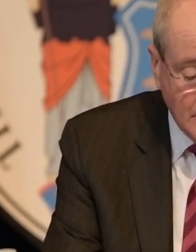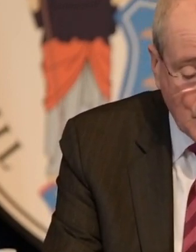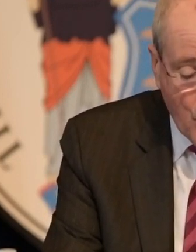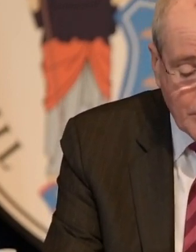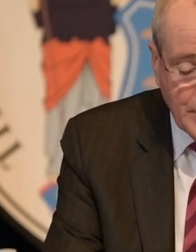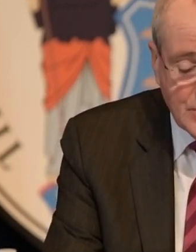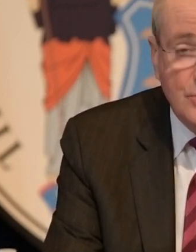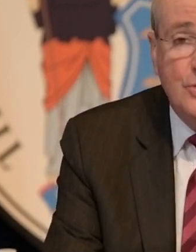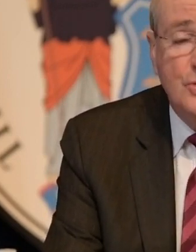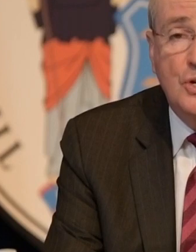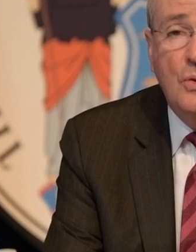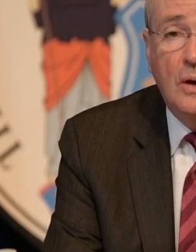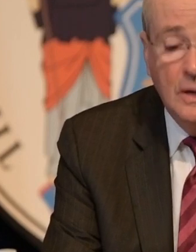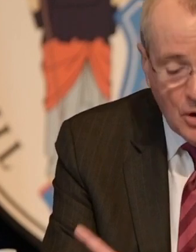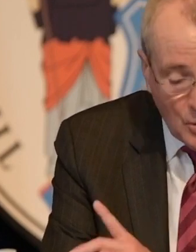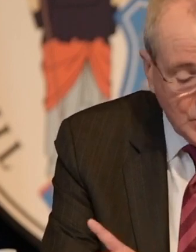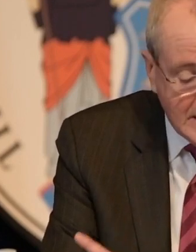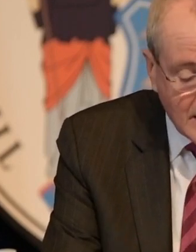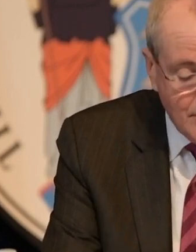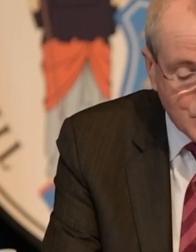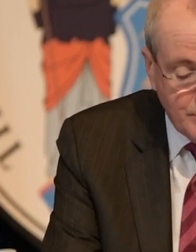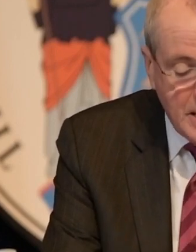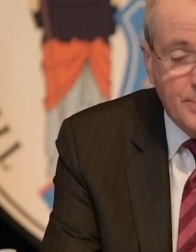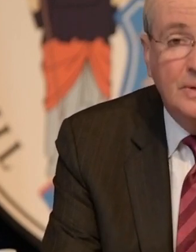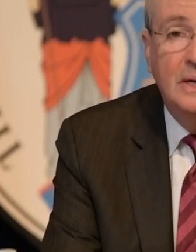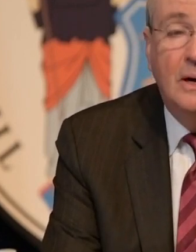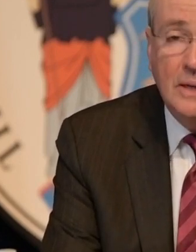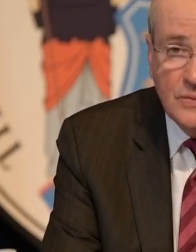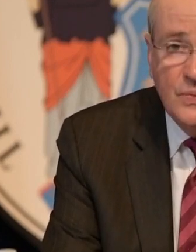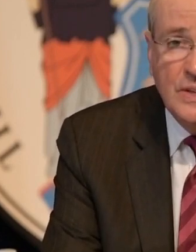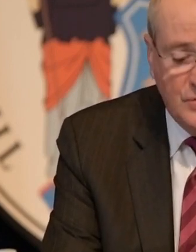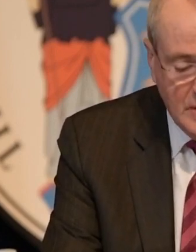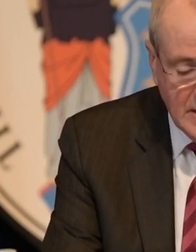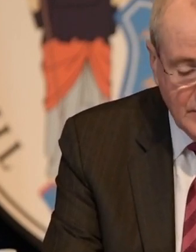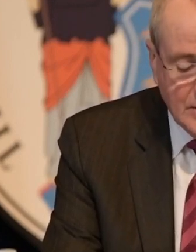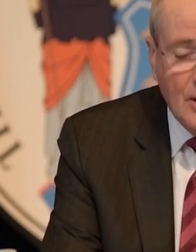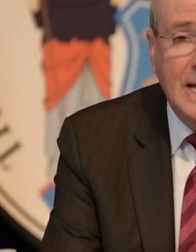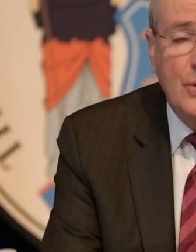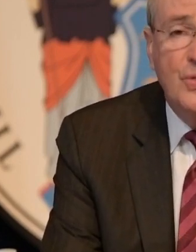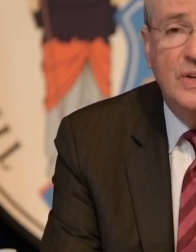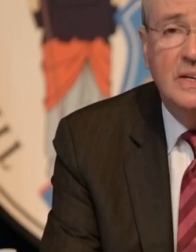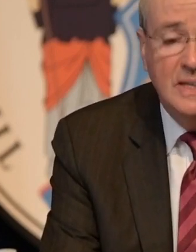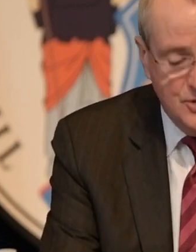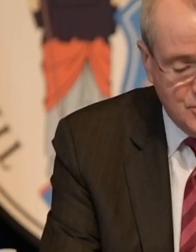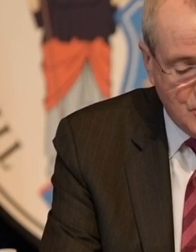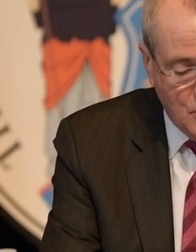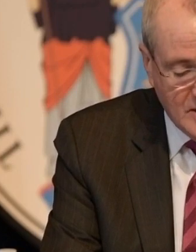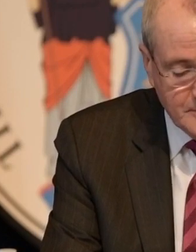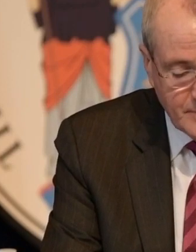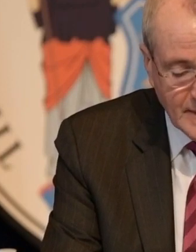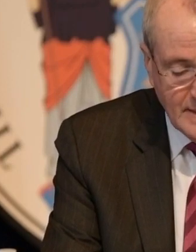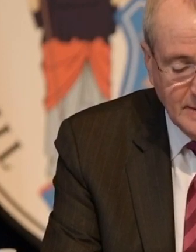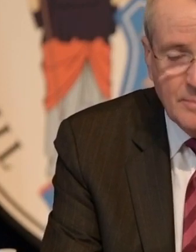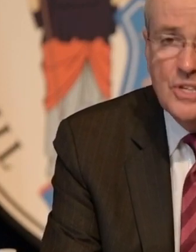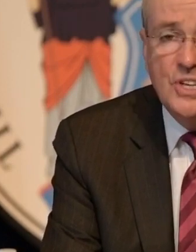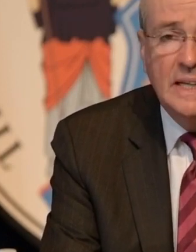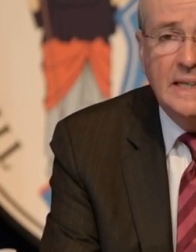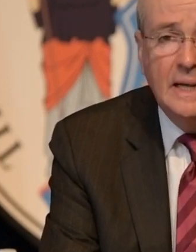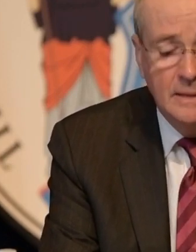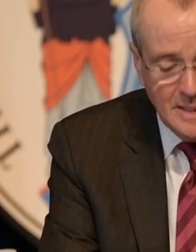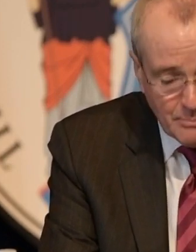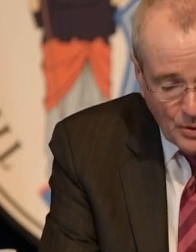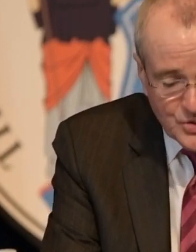that their workplaces are secure only comes when people are convinced that their health is secure. Let me say